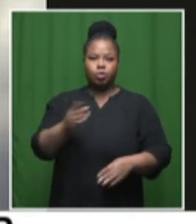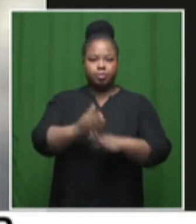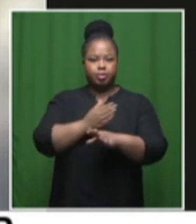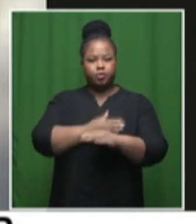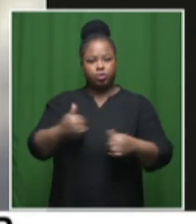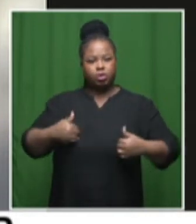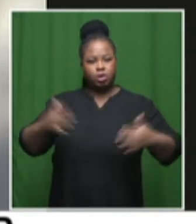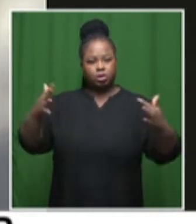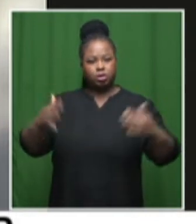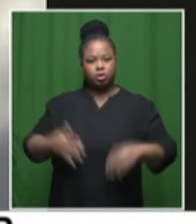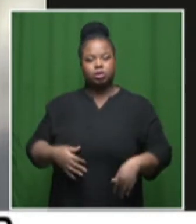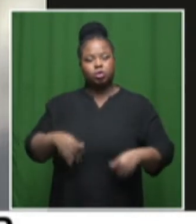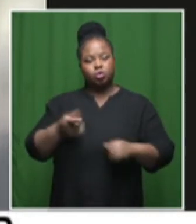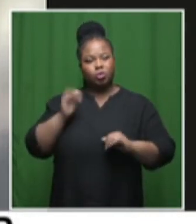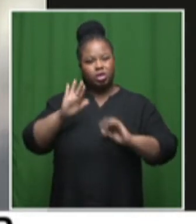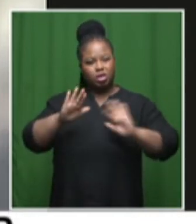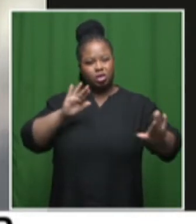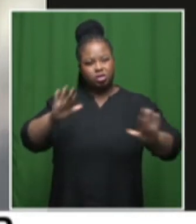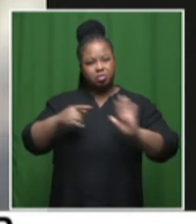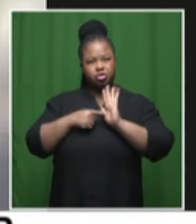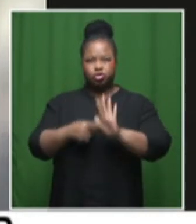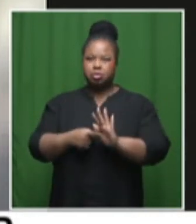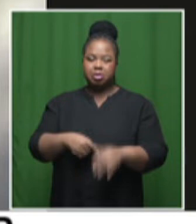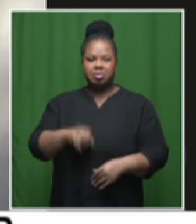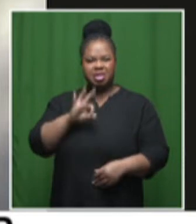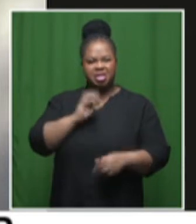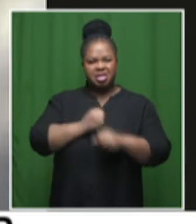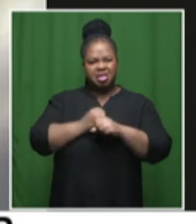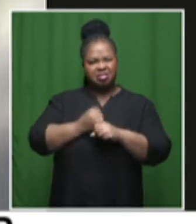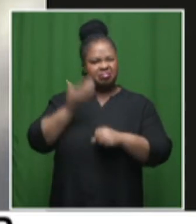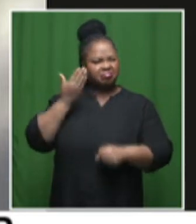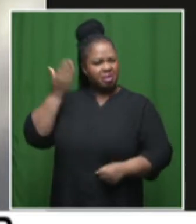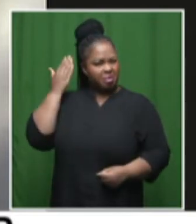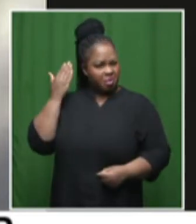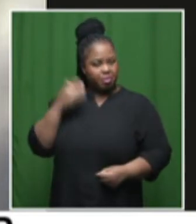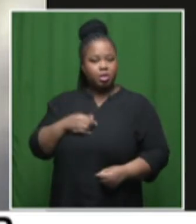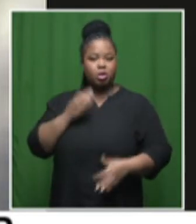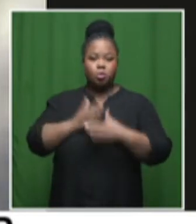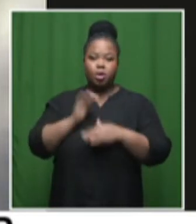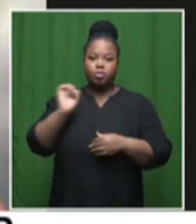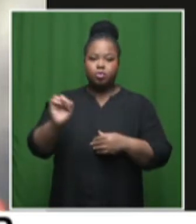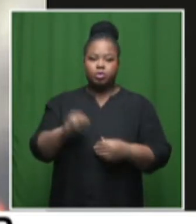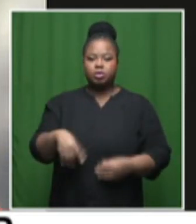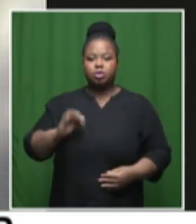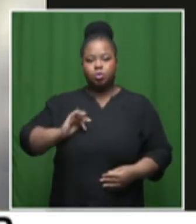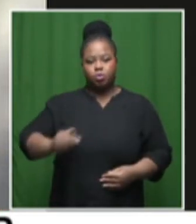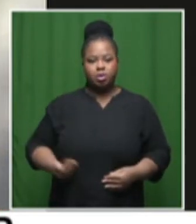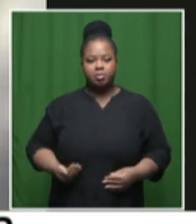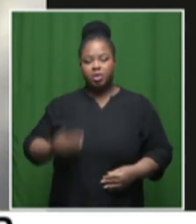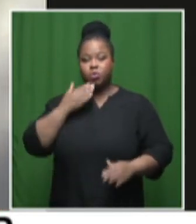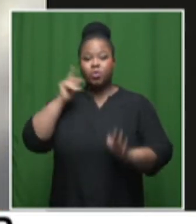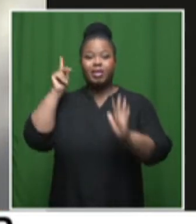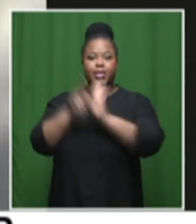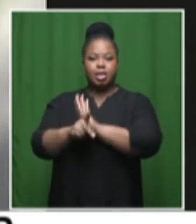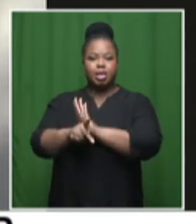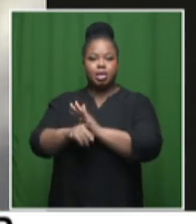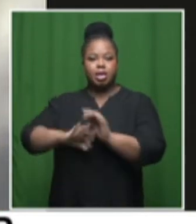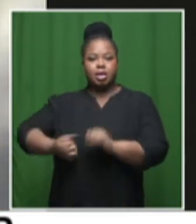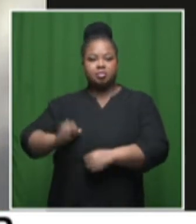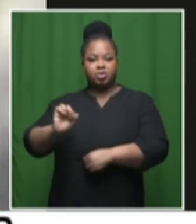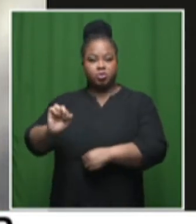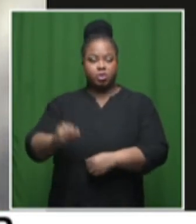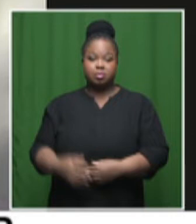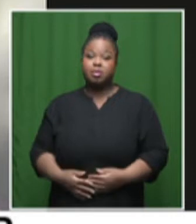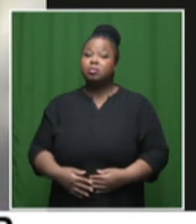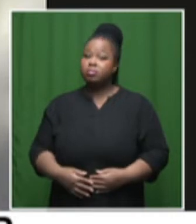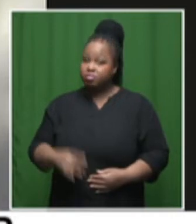conceptualized the exhibition. We saw it about 3-4 years ago, and her work is titled Women Who've Murdered Their Husbands. And so that kind of